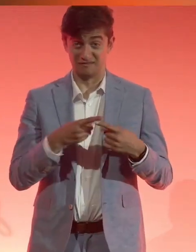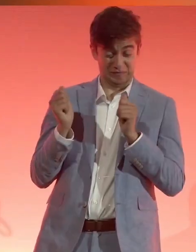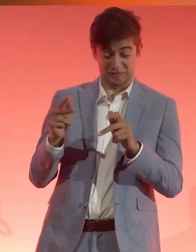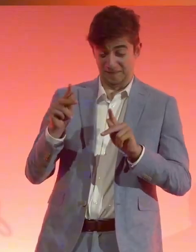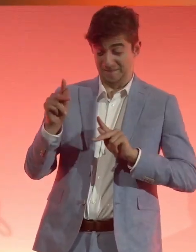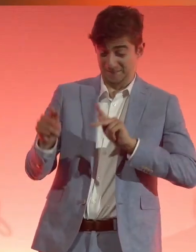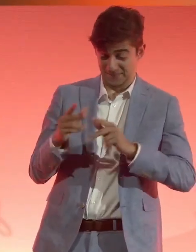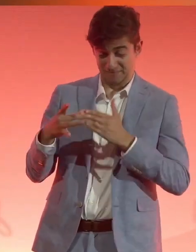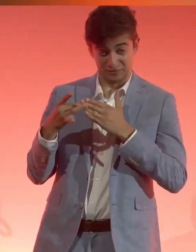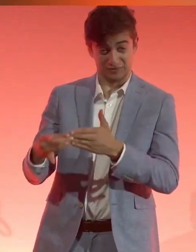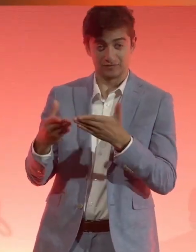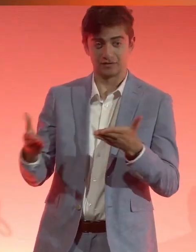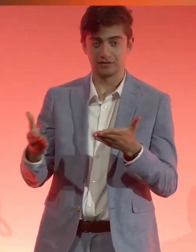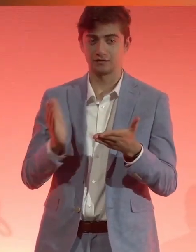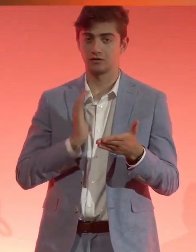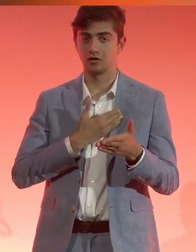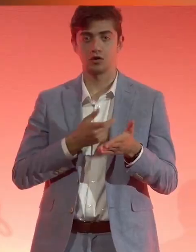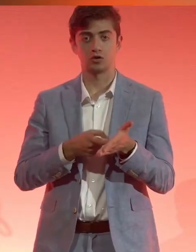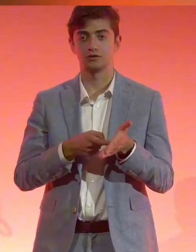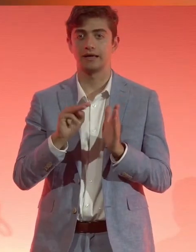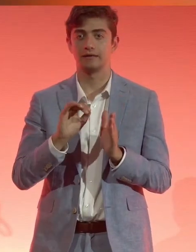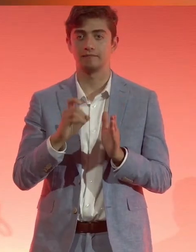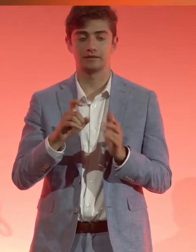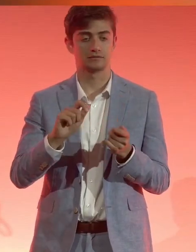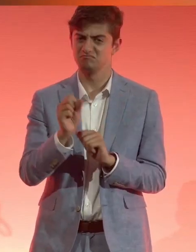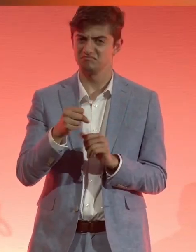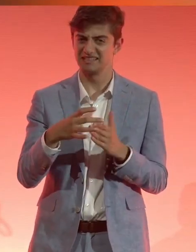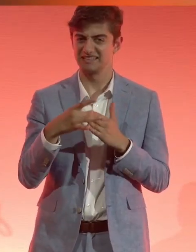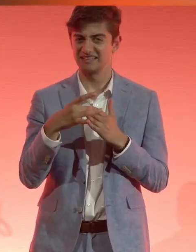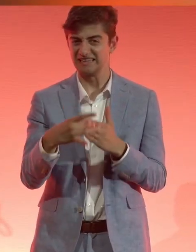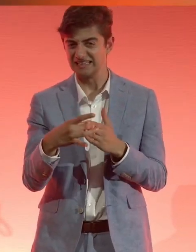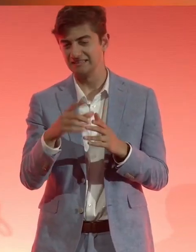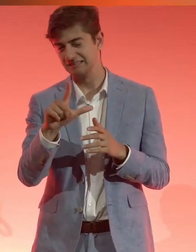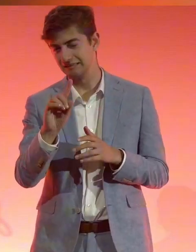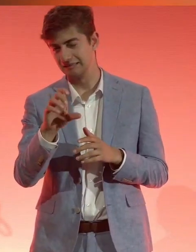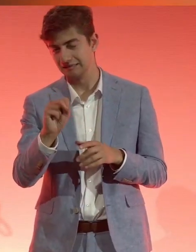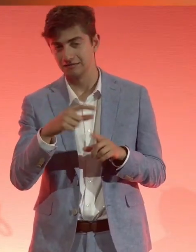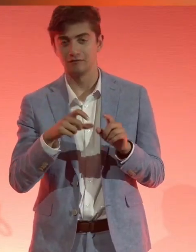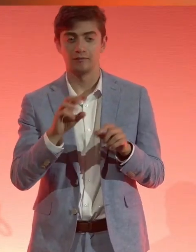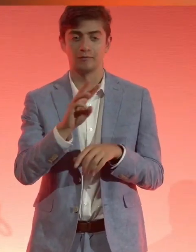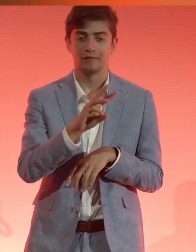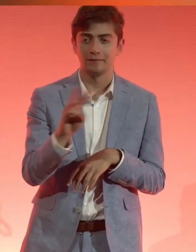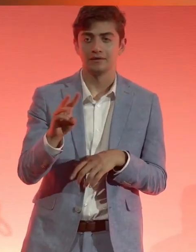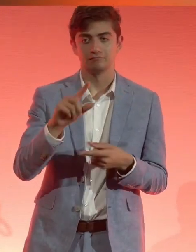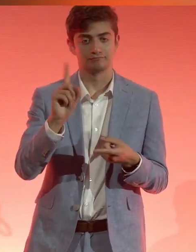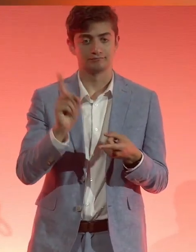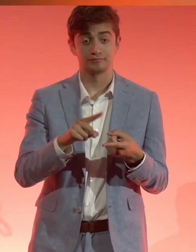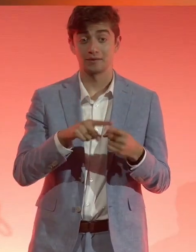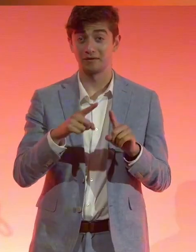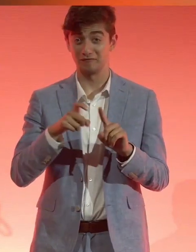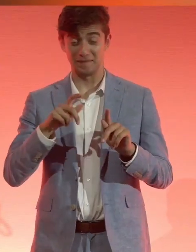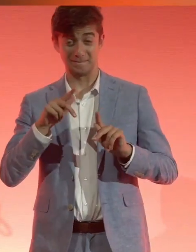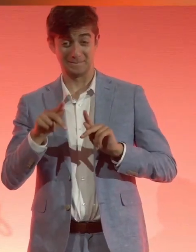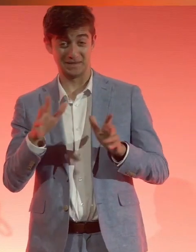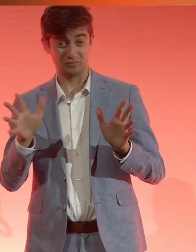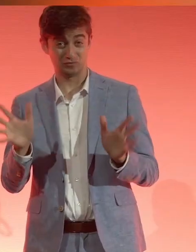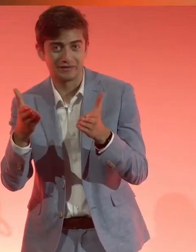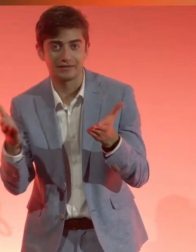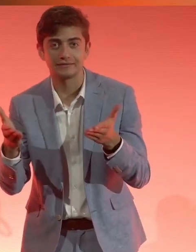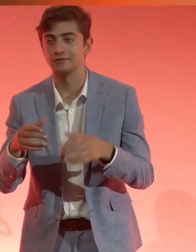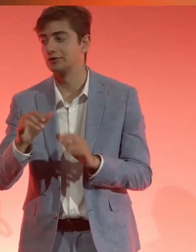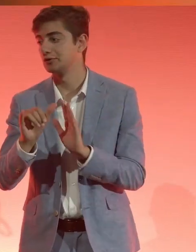dramatically. Yes, the leads from our blogs and web are down, but the leads from people-driven sources like